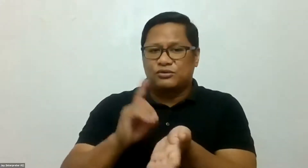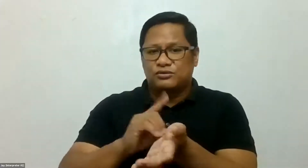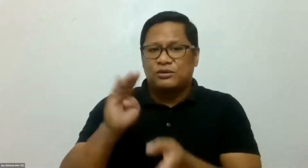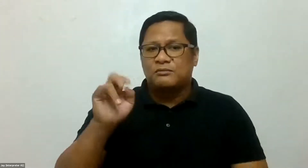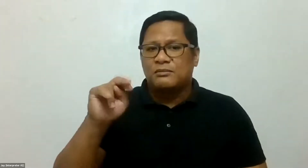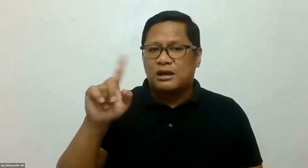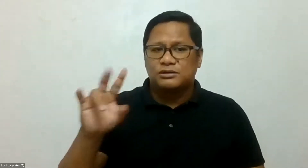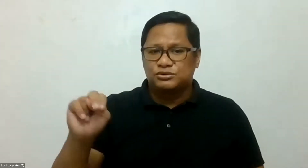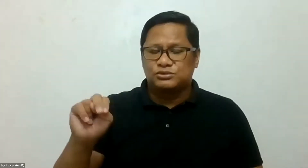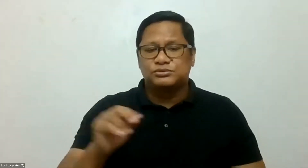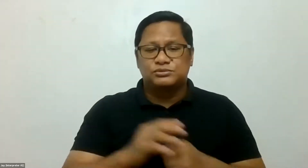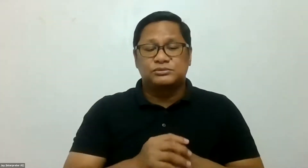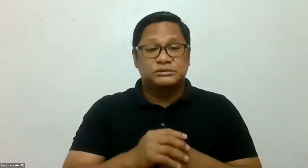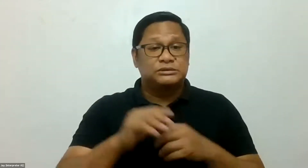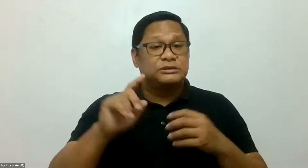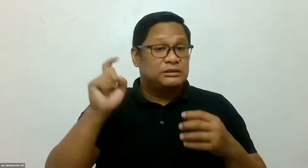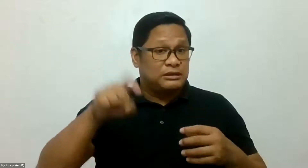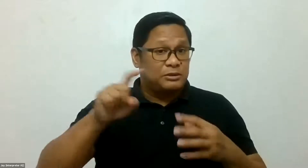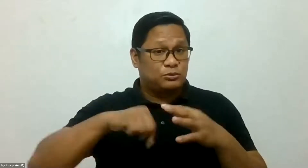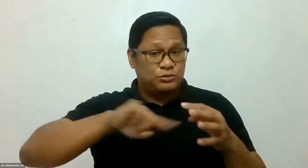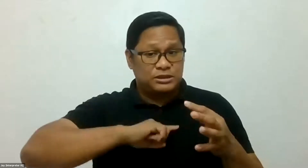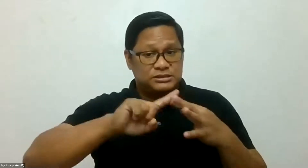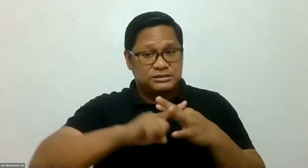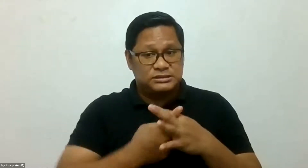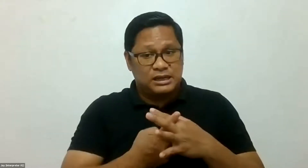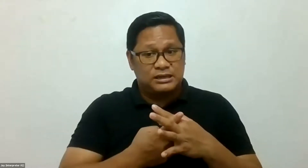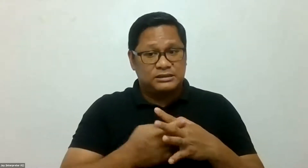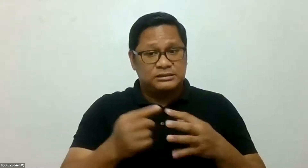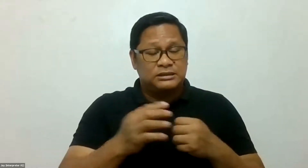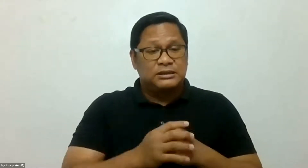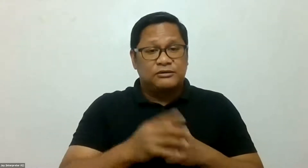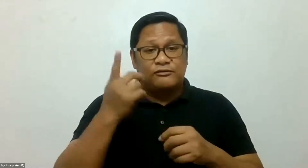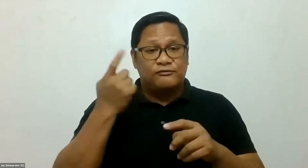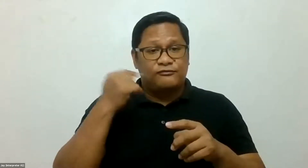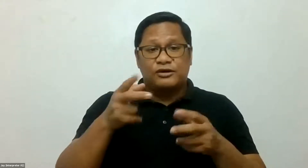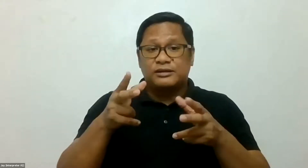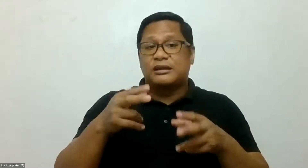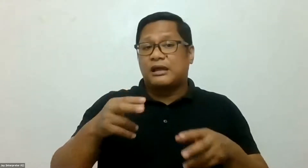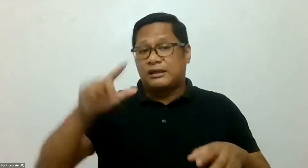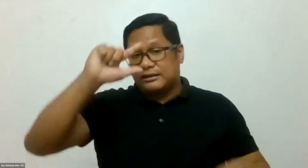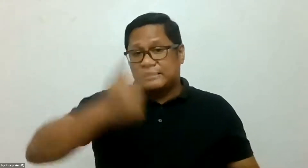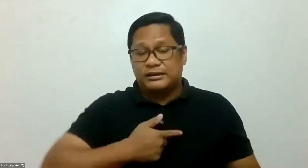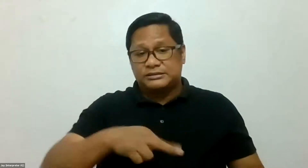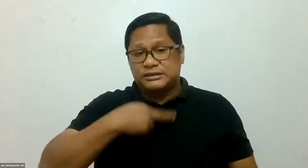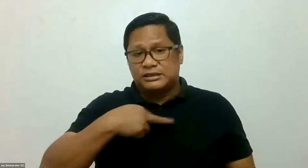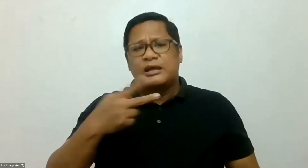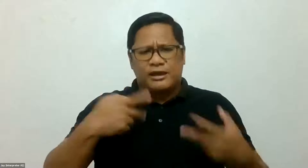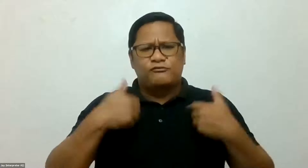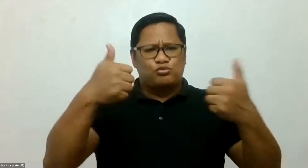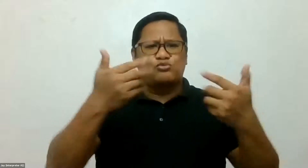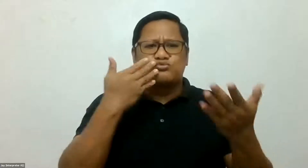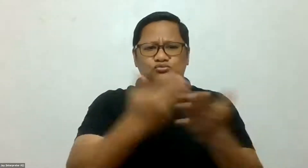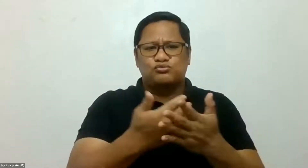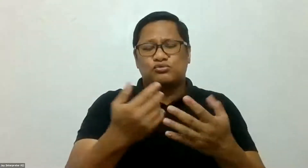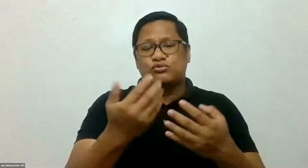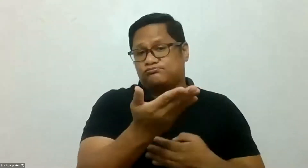think we should start a hearing now from our guest reactors. We have a very good panel